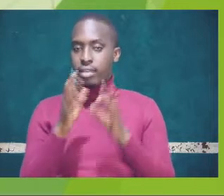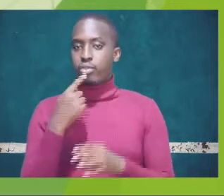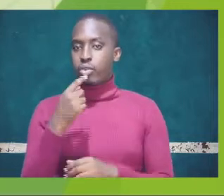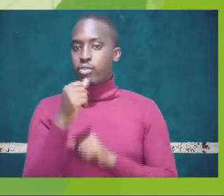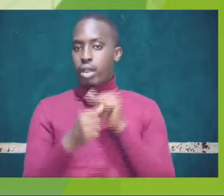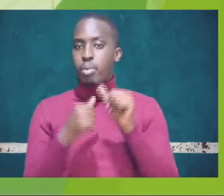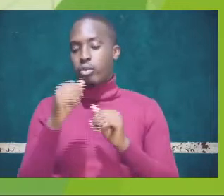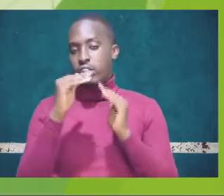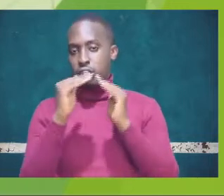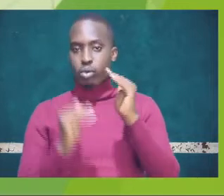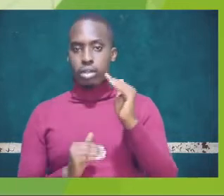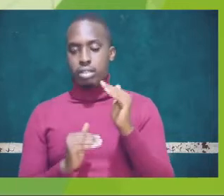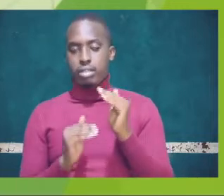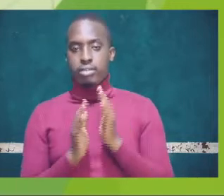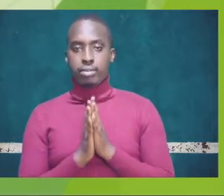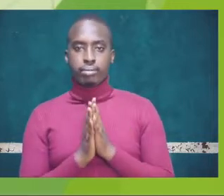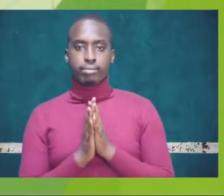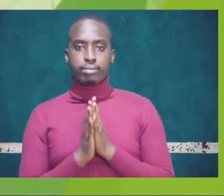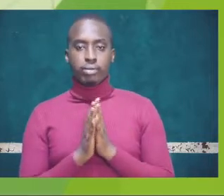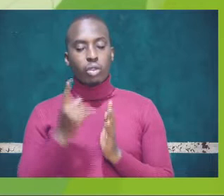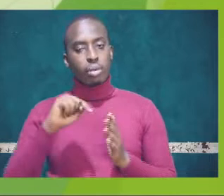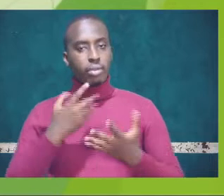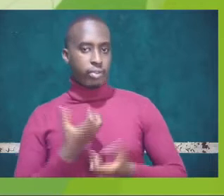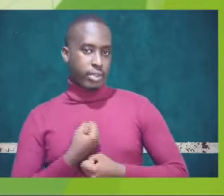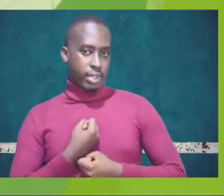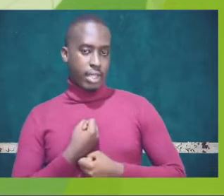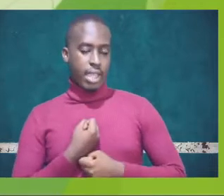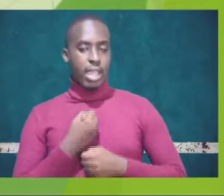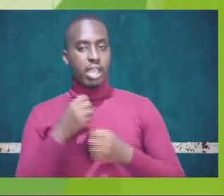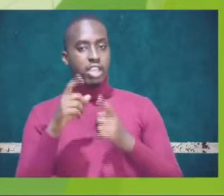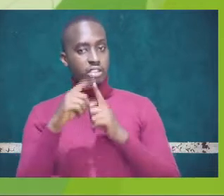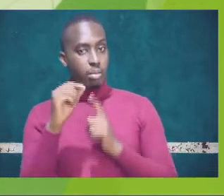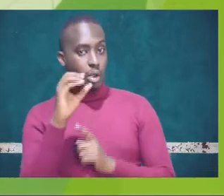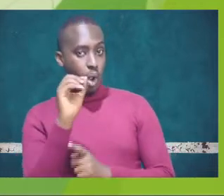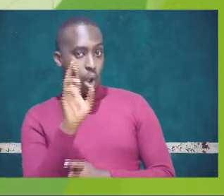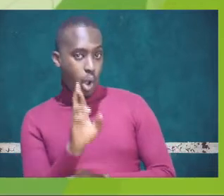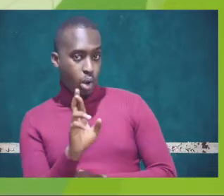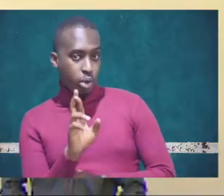about the inequality statements. We have the words or,